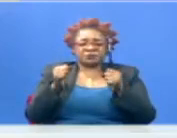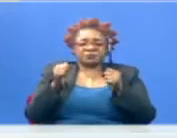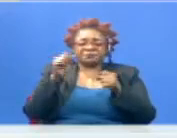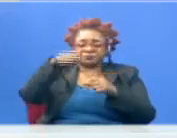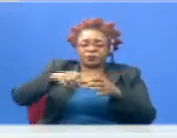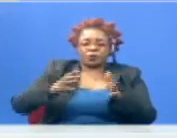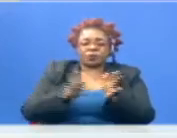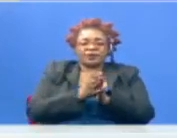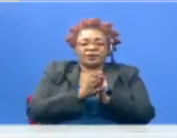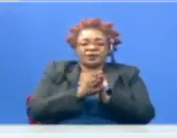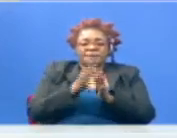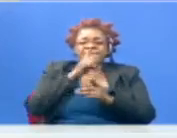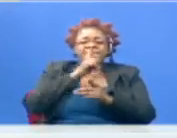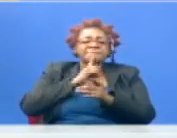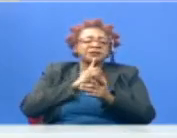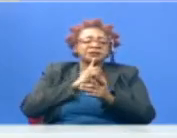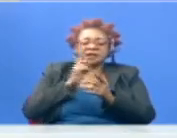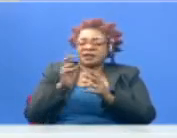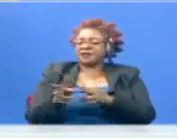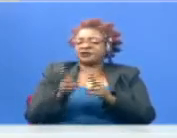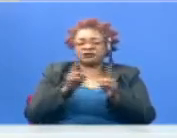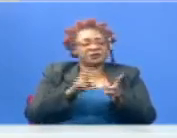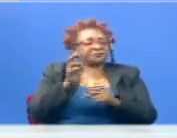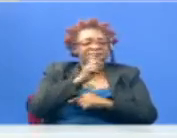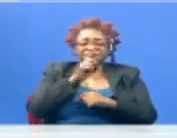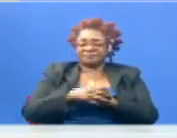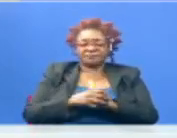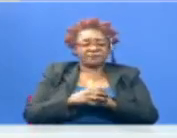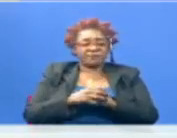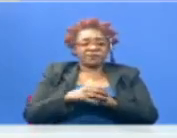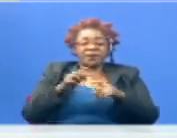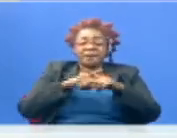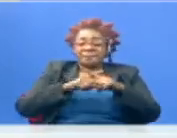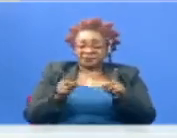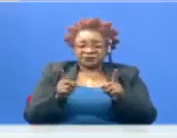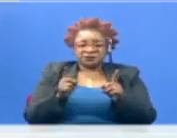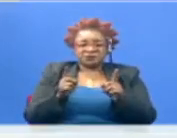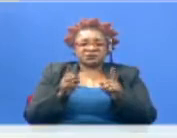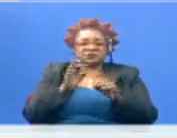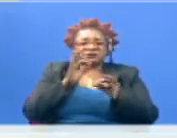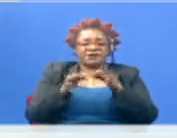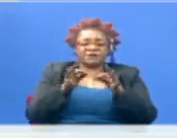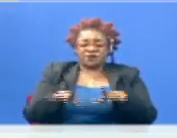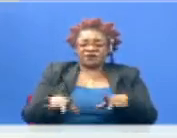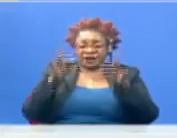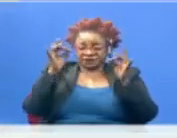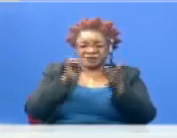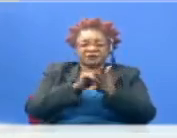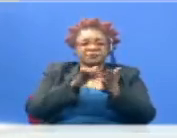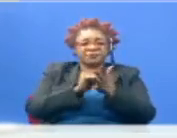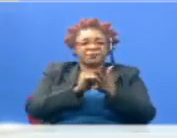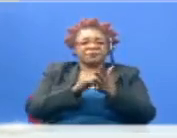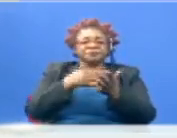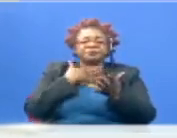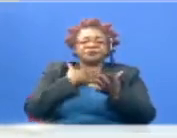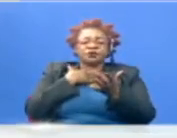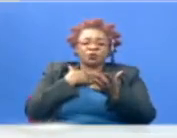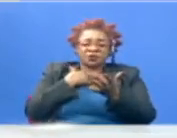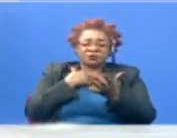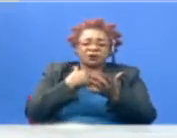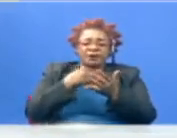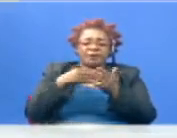beans naturally. But genetically, if you find that you want the proteins from the